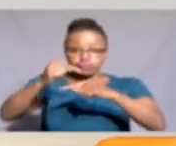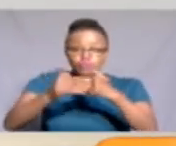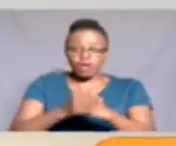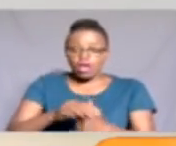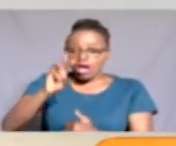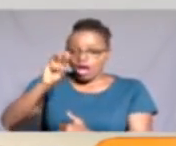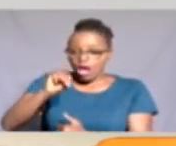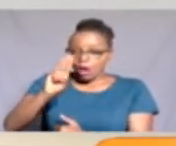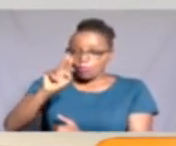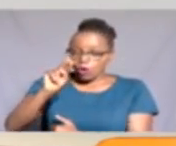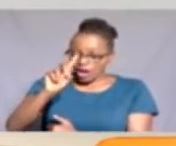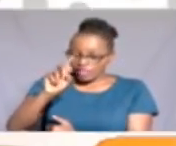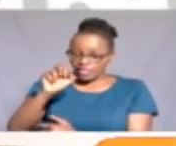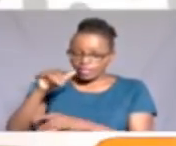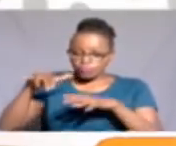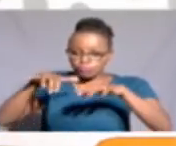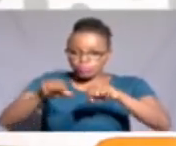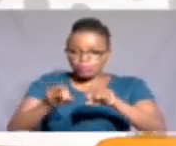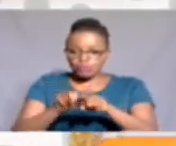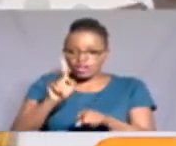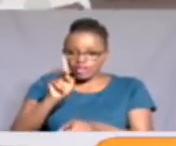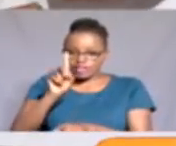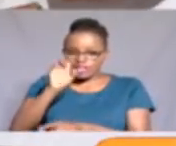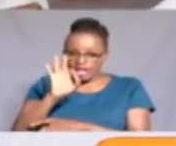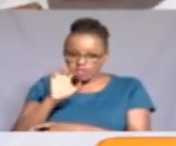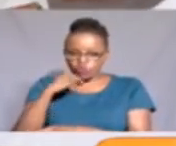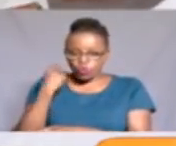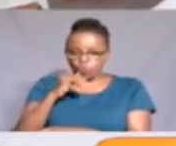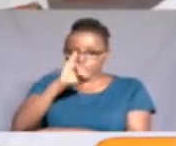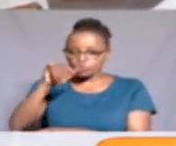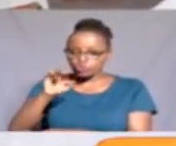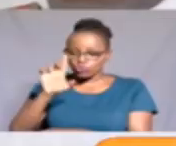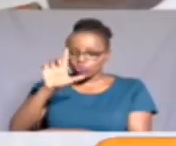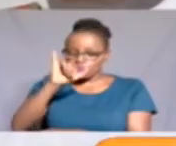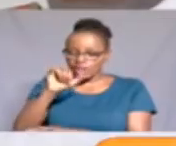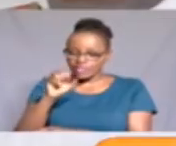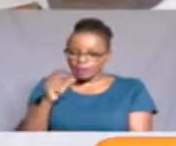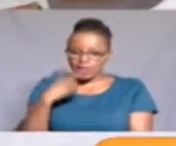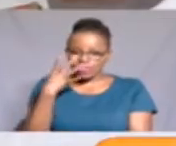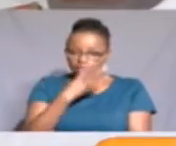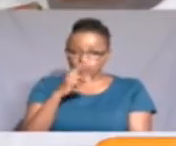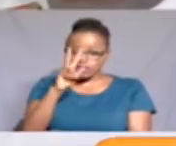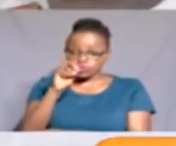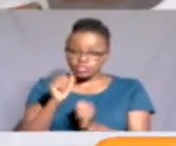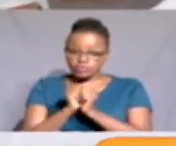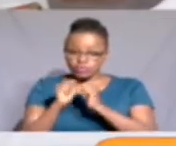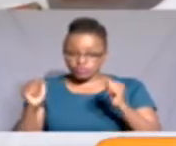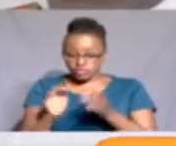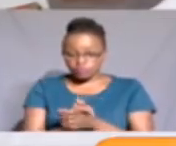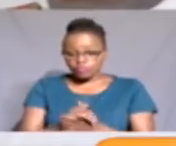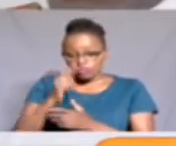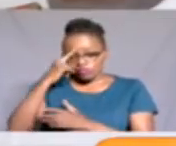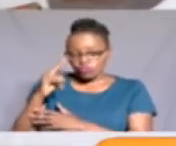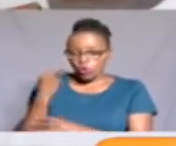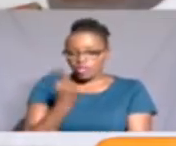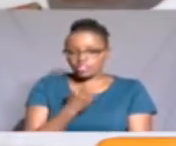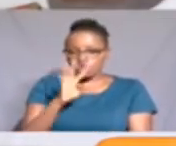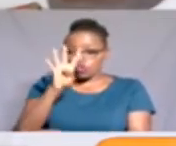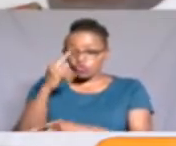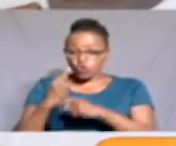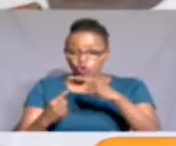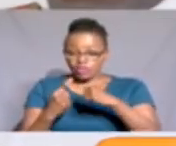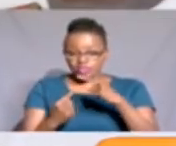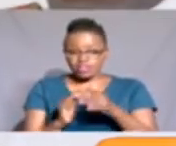Mwathethe took over from retired Chief of Defence Forces Julius Karangi in April 2015 for a single four-year